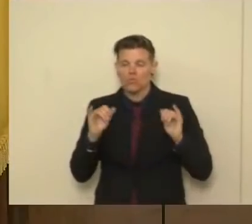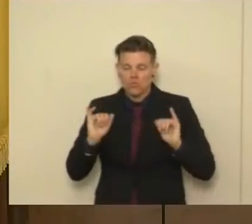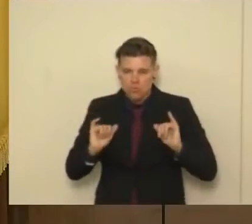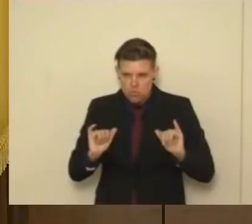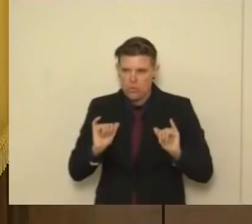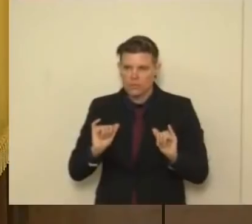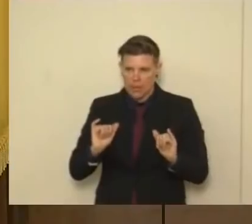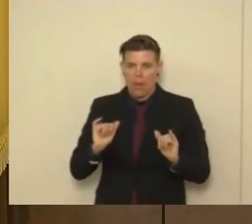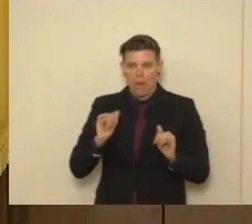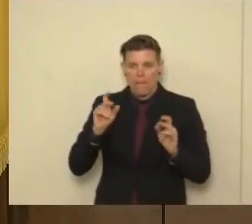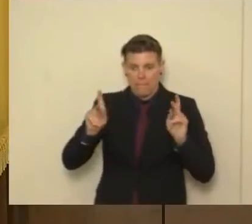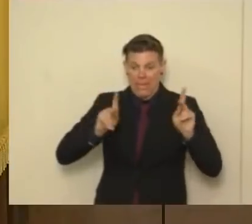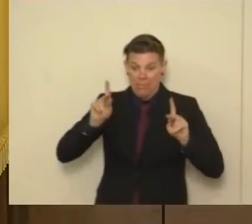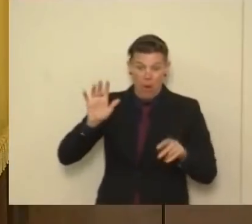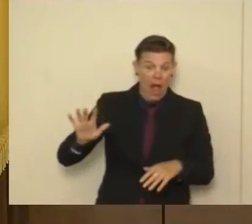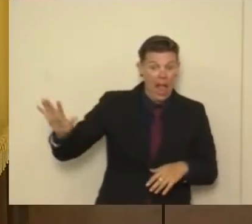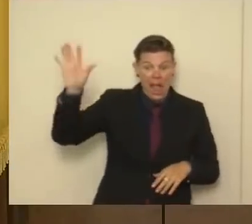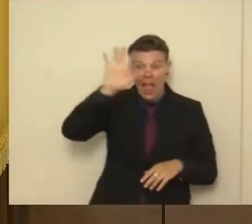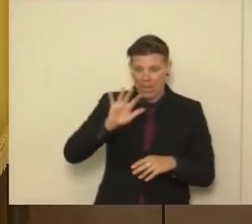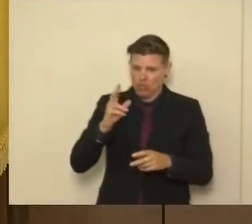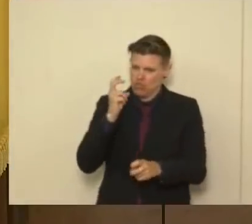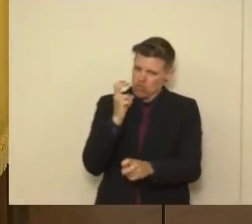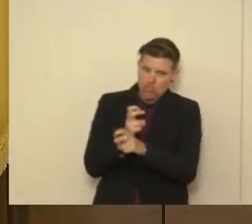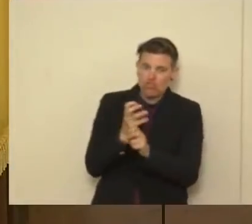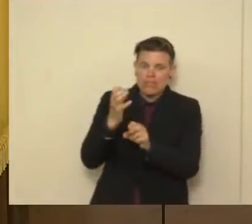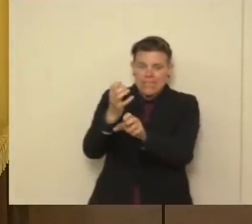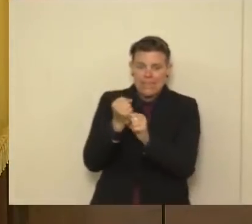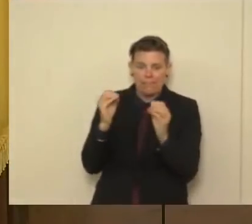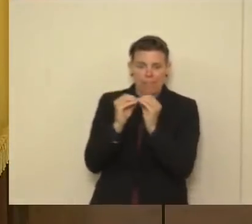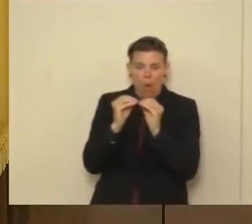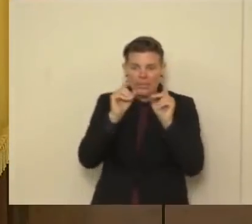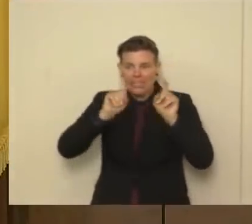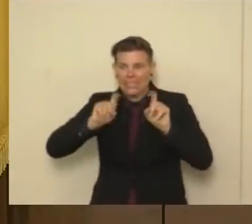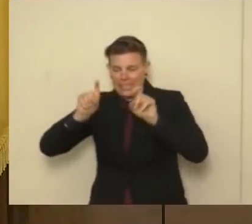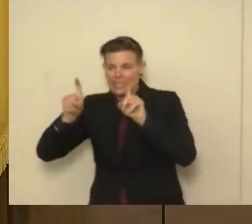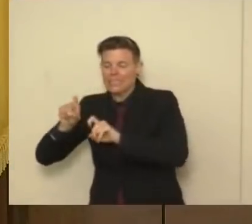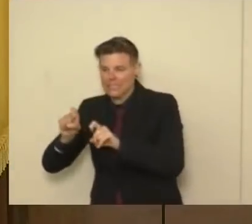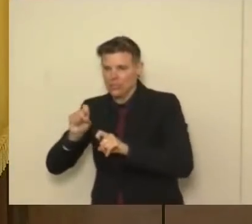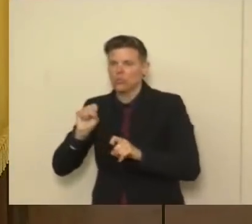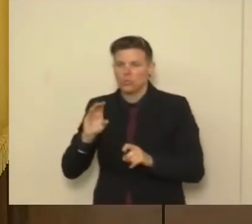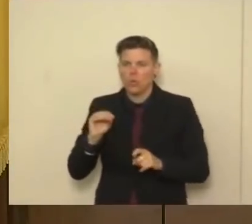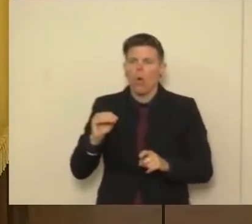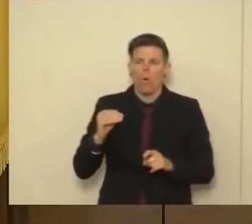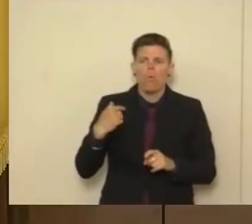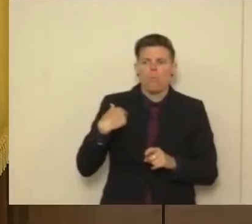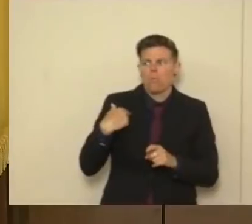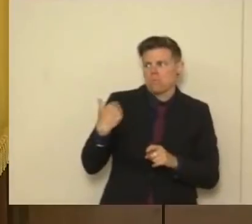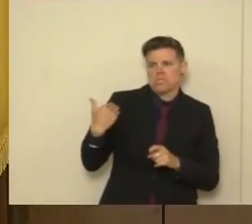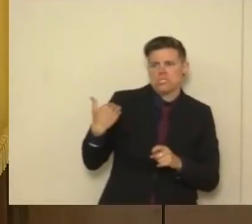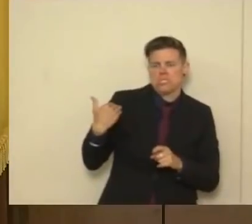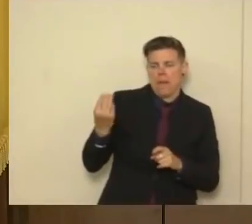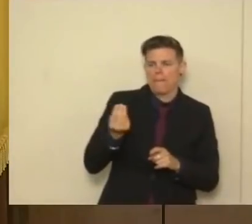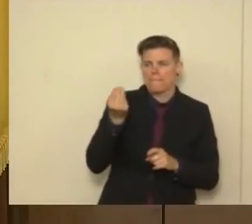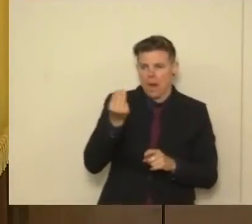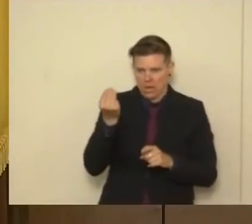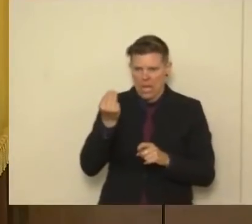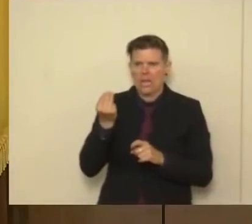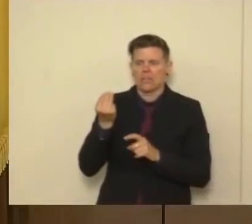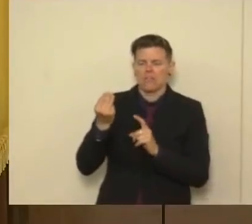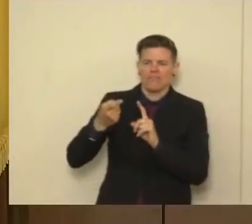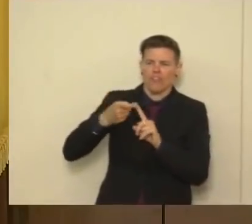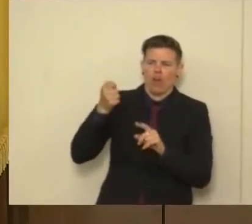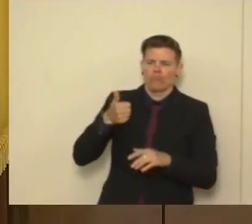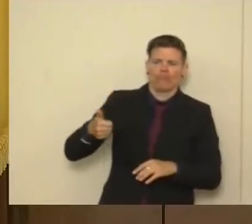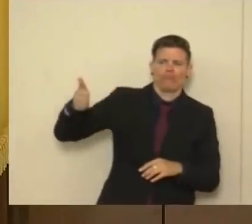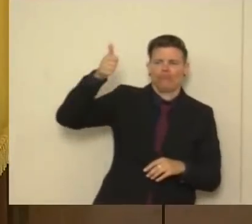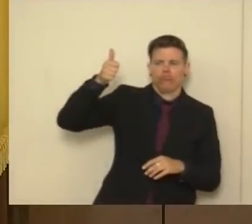the country. You might have heard yesterday, and of course, we had a visit on Monday from Ambassador Deborah Birx in the